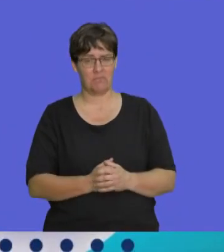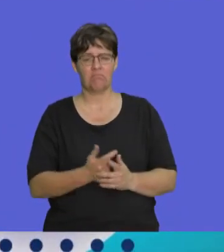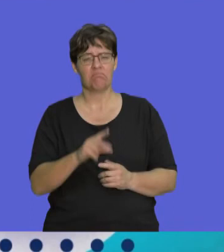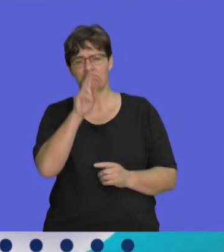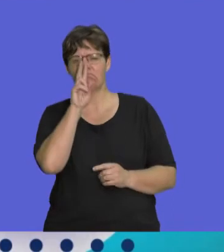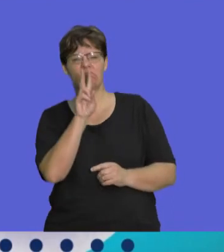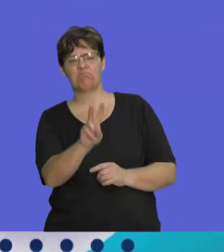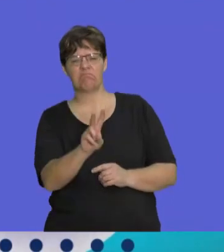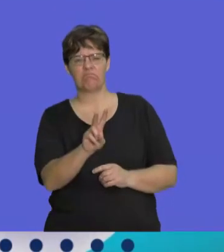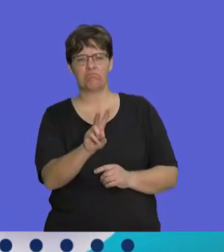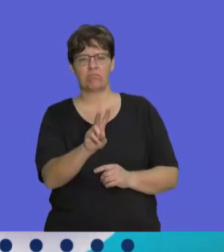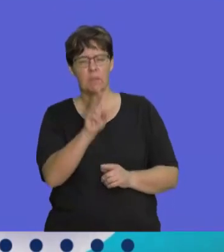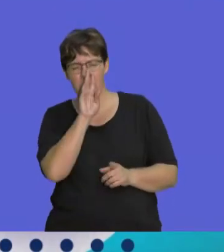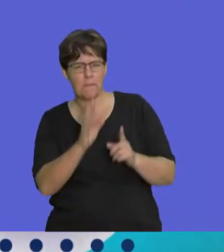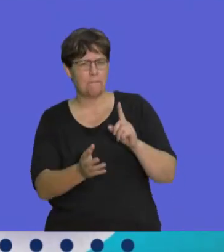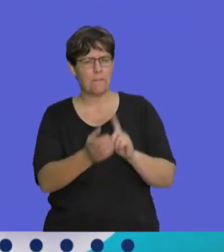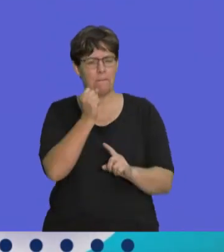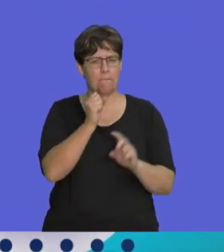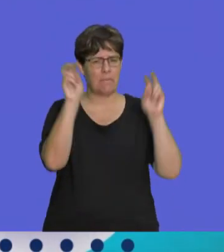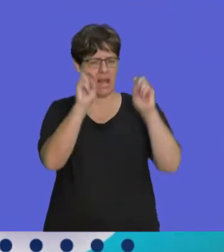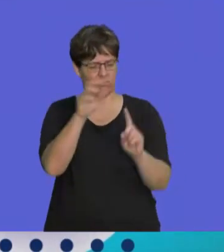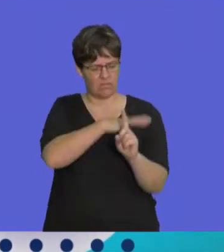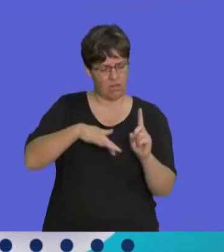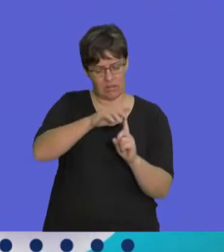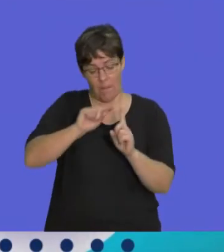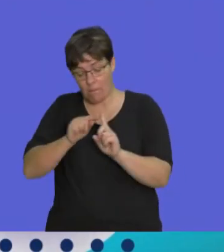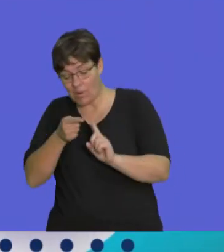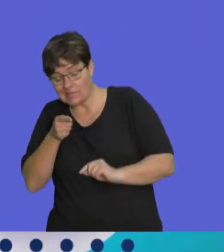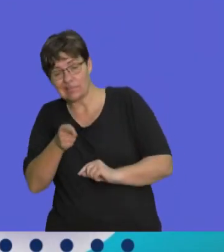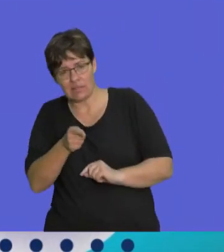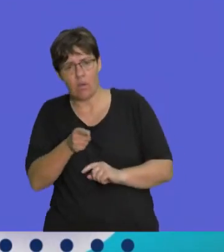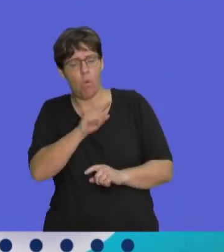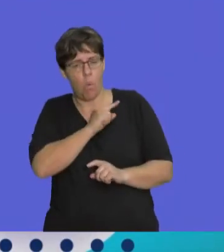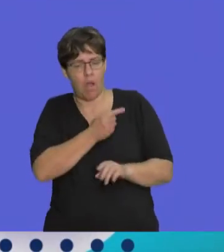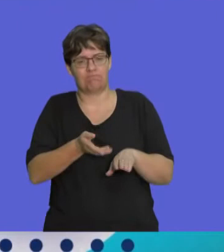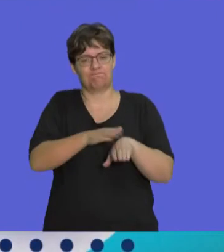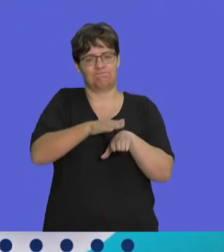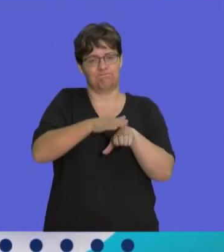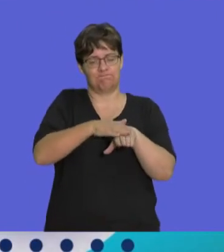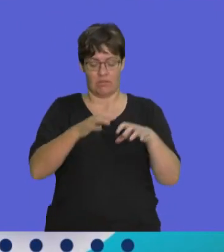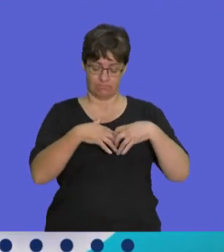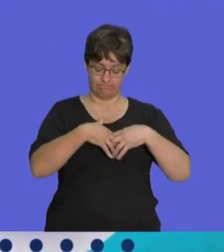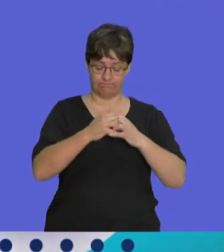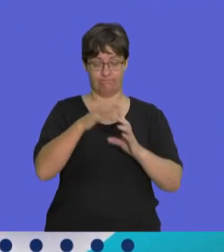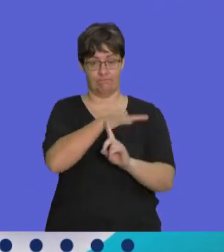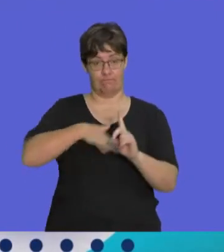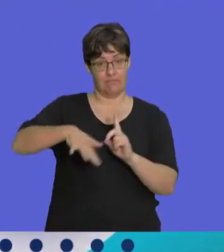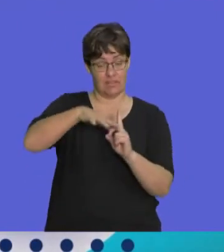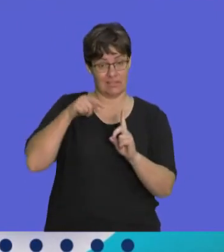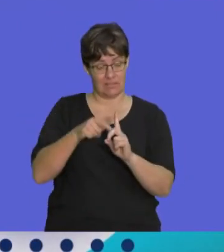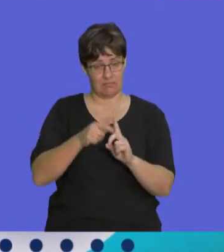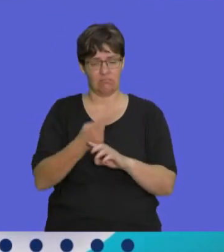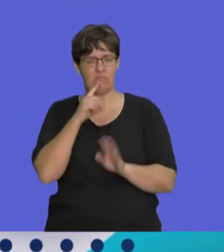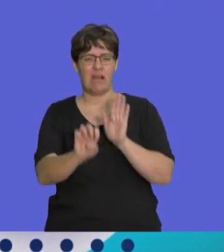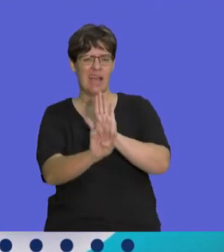around how to determine electric field at a point due to a charge that creates the field. Now, we want to look at a typical